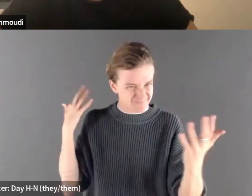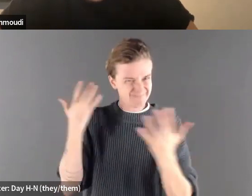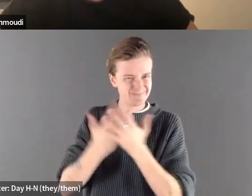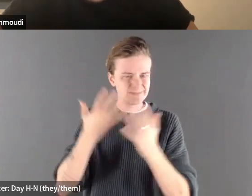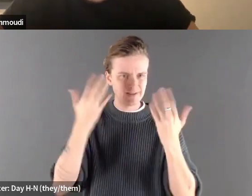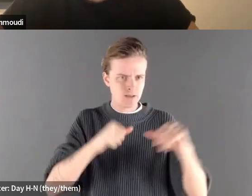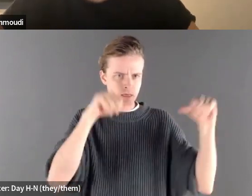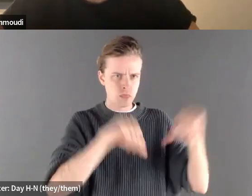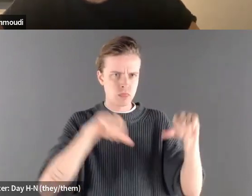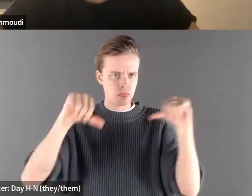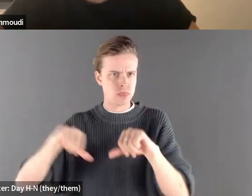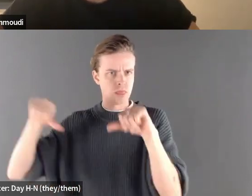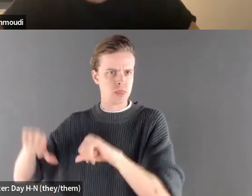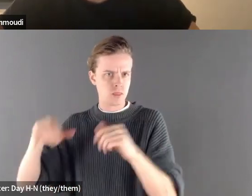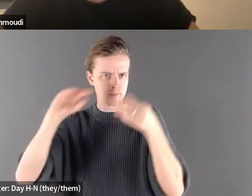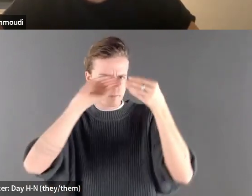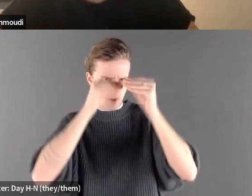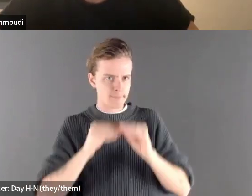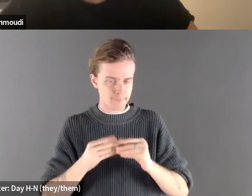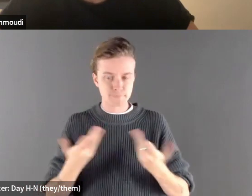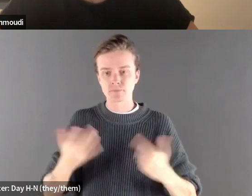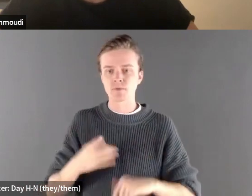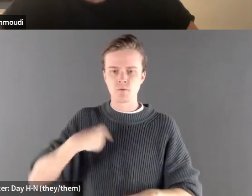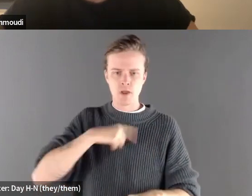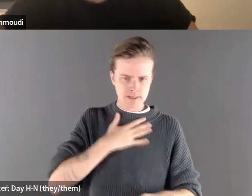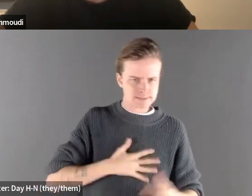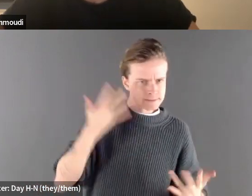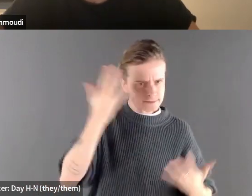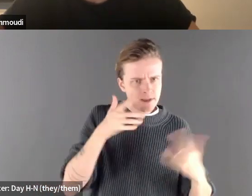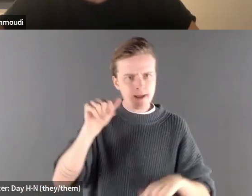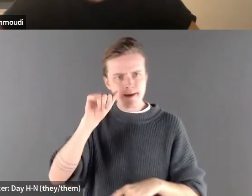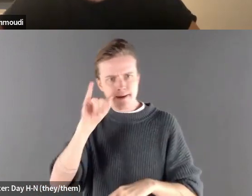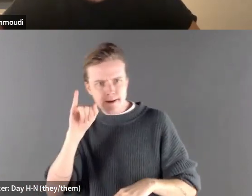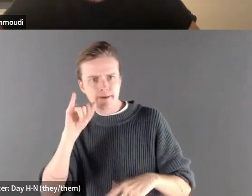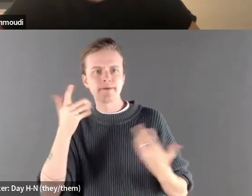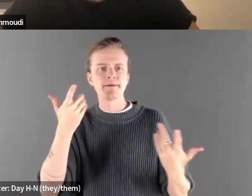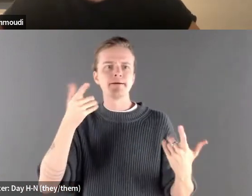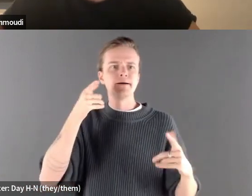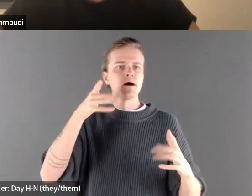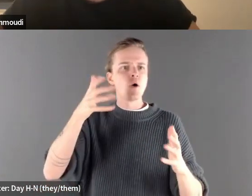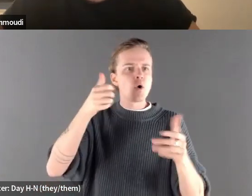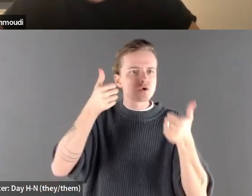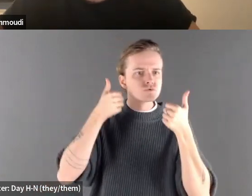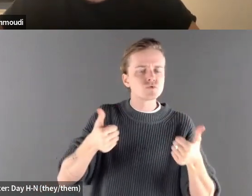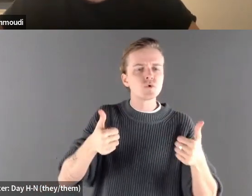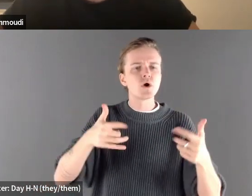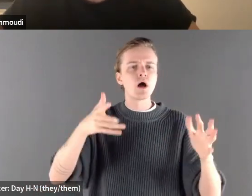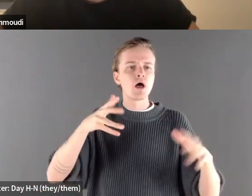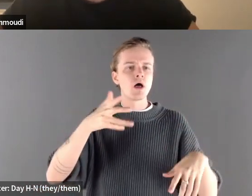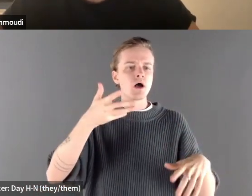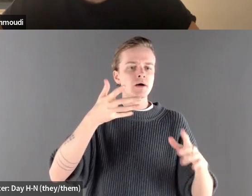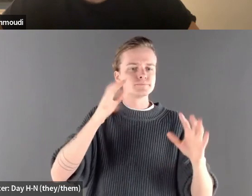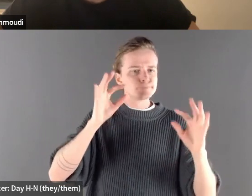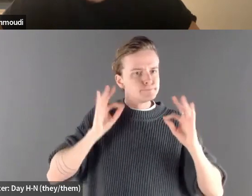of developing AI principles or ethical principles around the use of AI, and those oftentimes